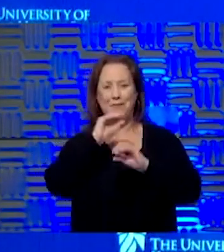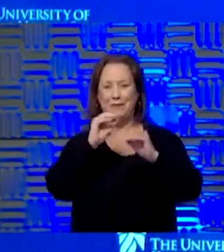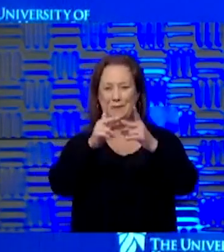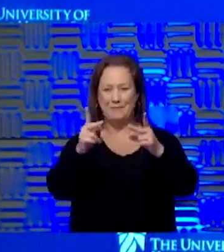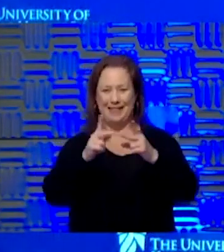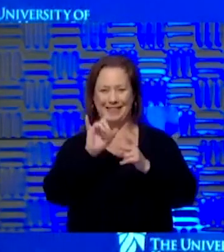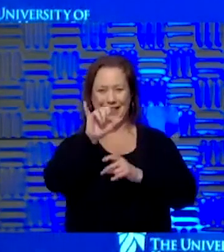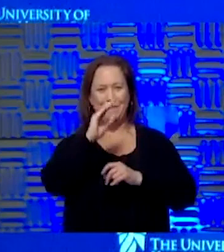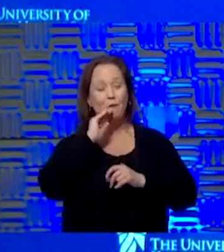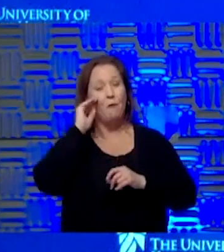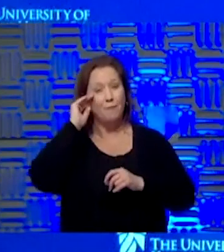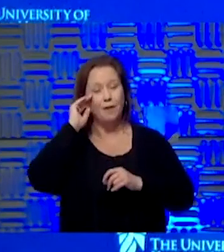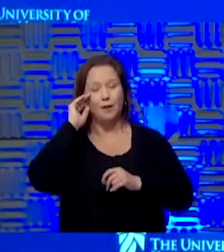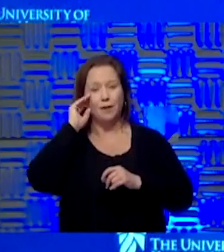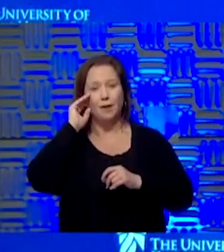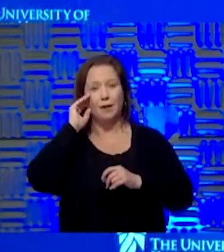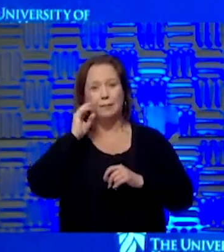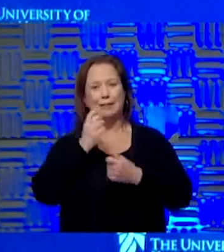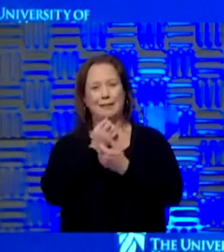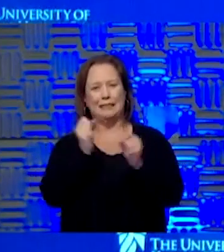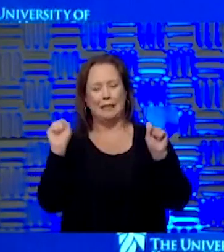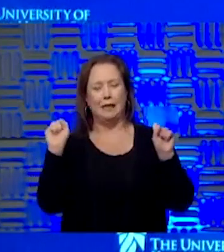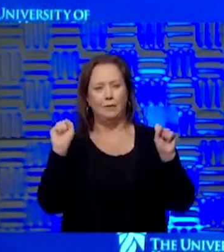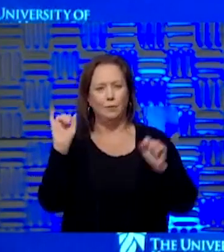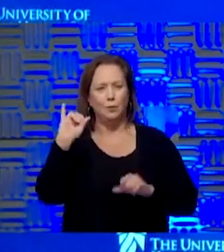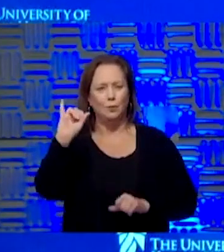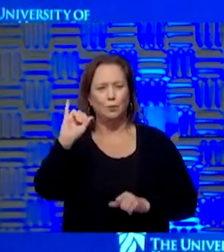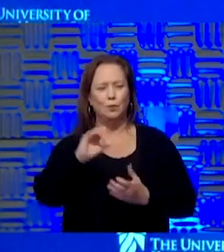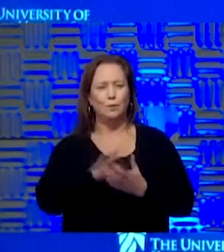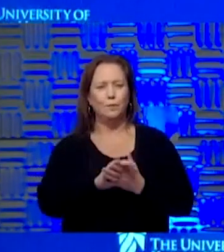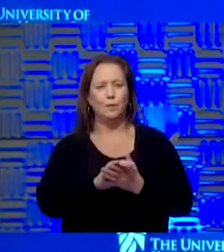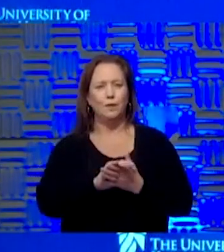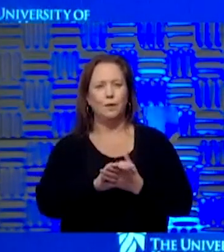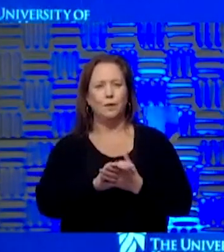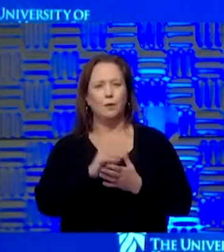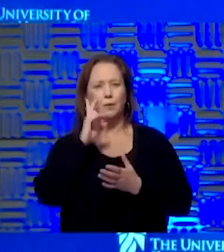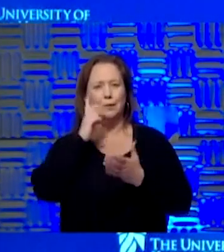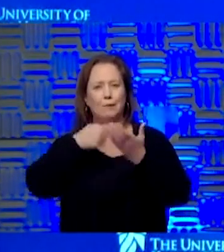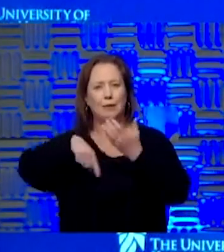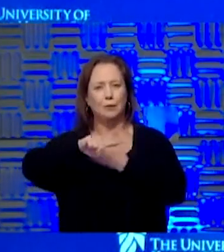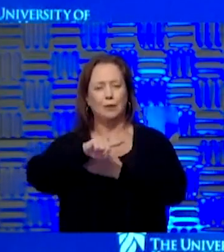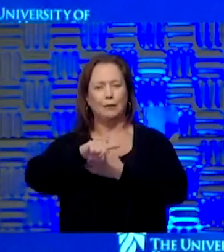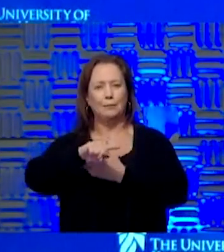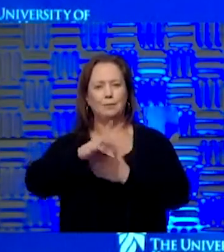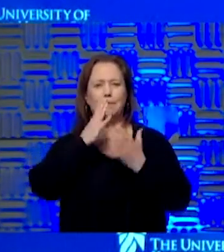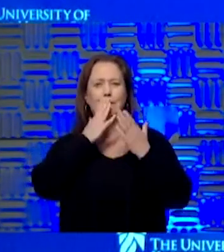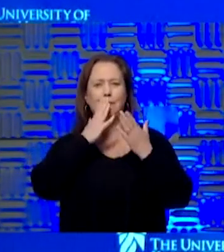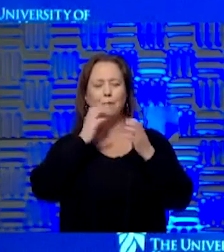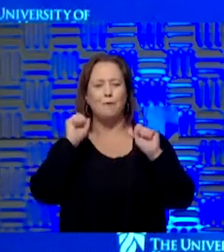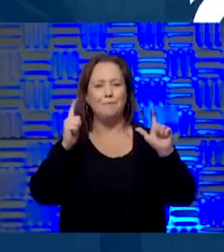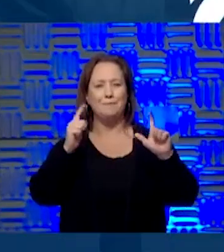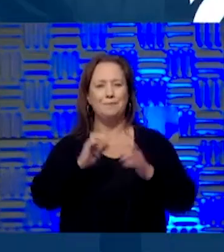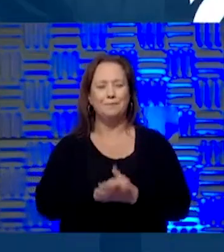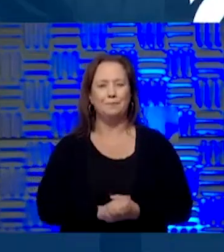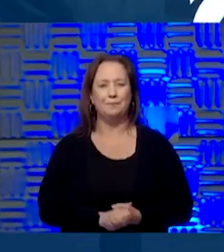home. But most of all, stay safe. We'll hear from you and we'll see you next week. Thank you.